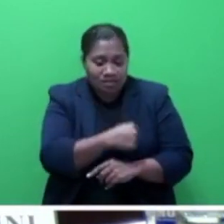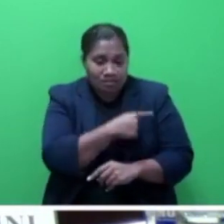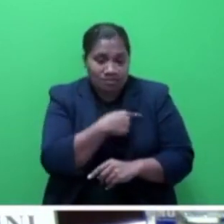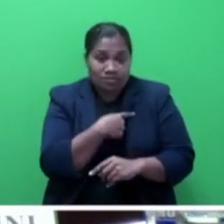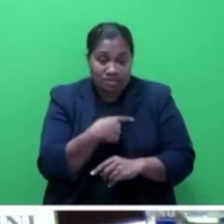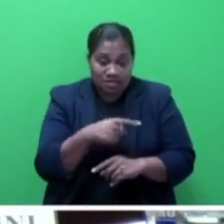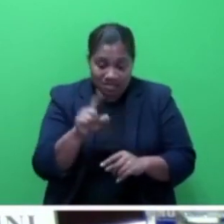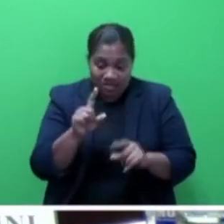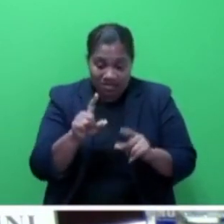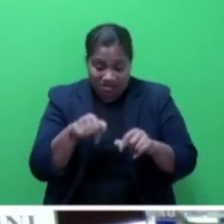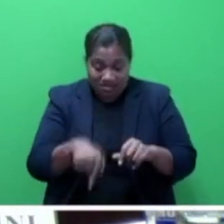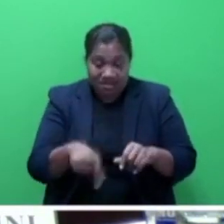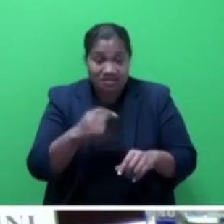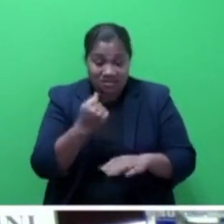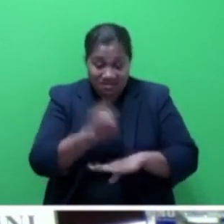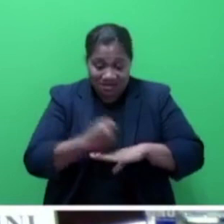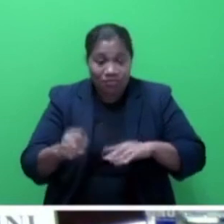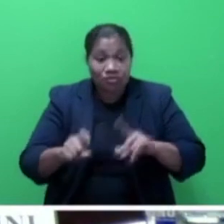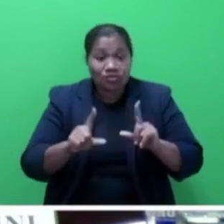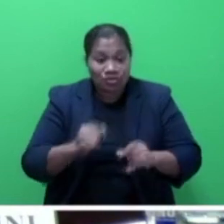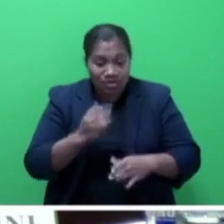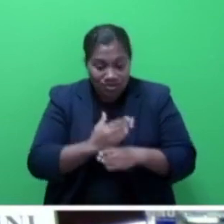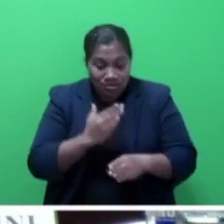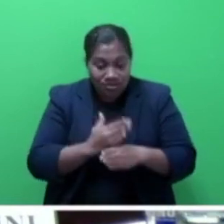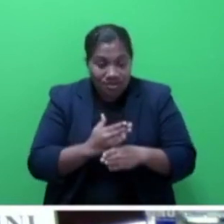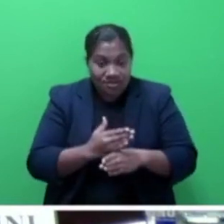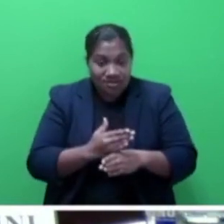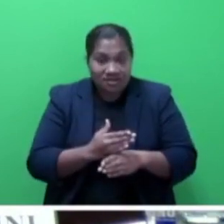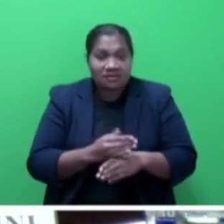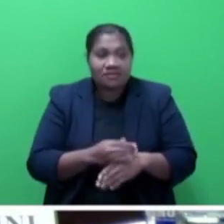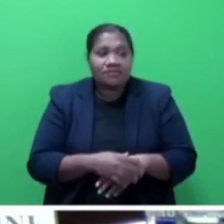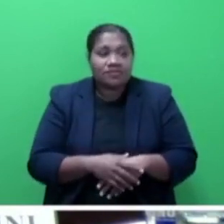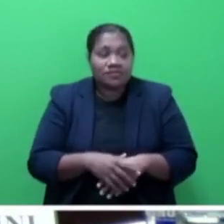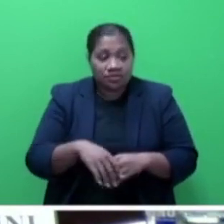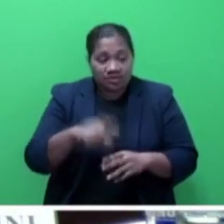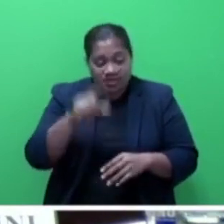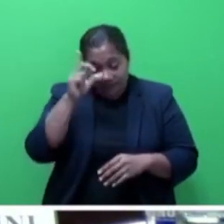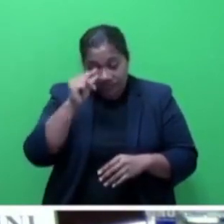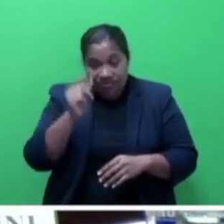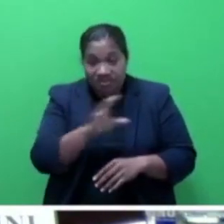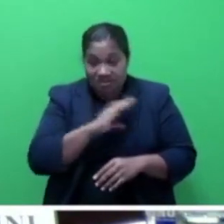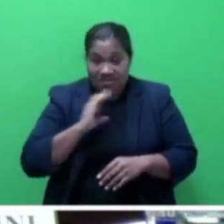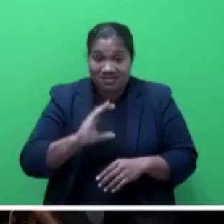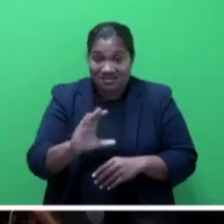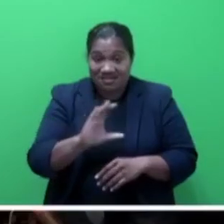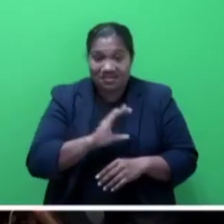government to the Fijian citizens will always be met. Thank you, Mr. Speaker, sir. Thank the